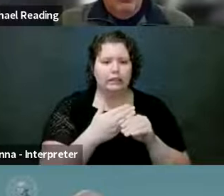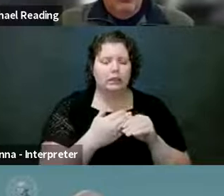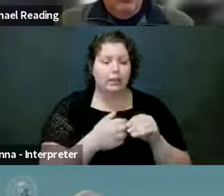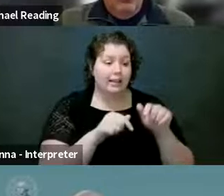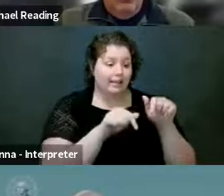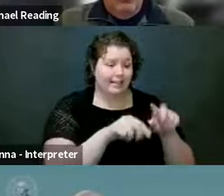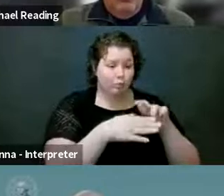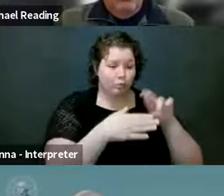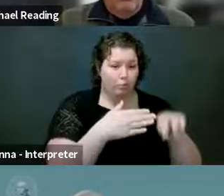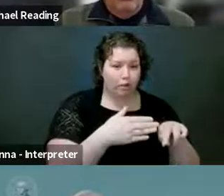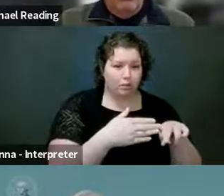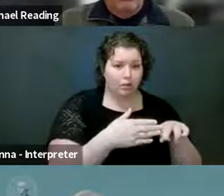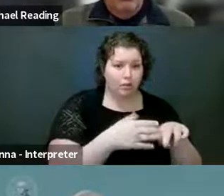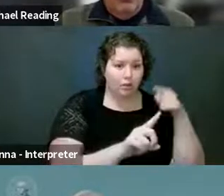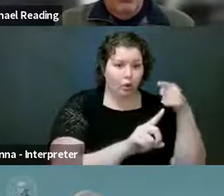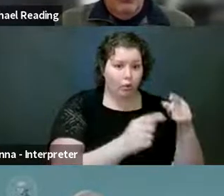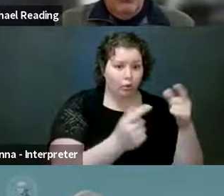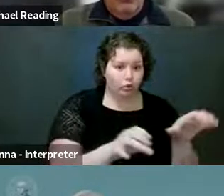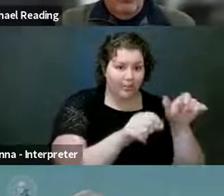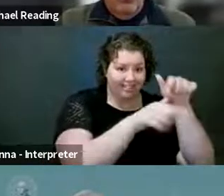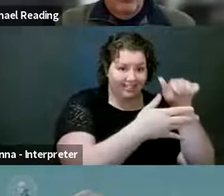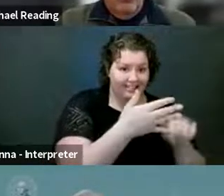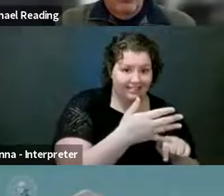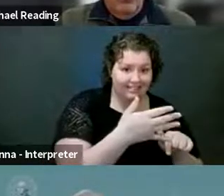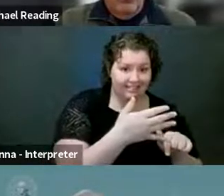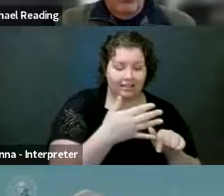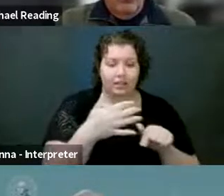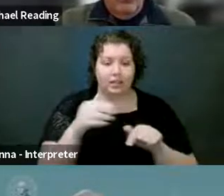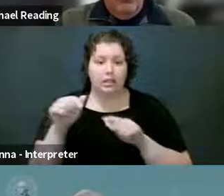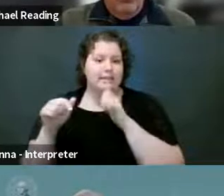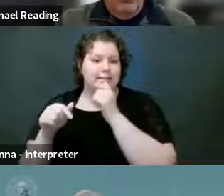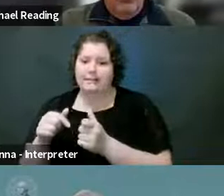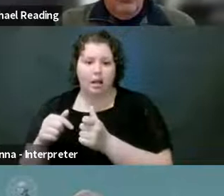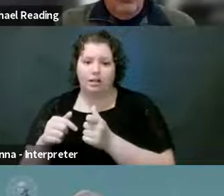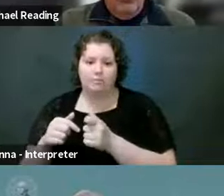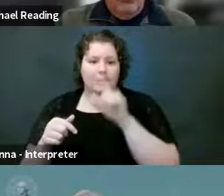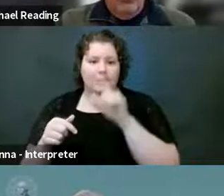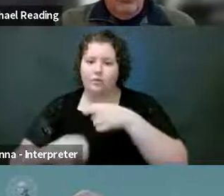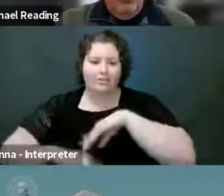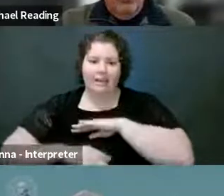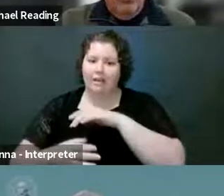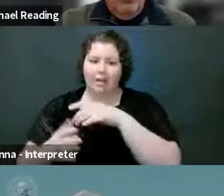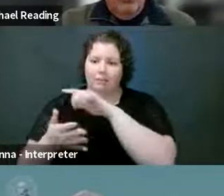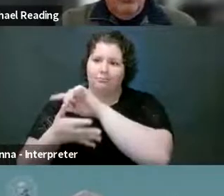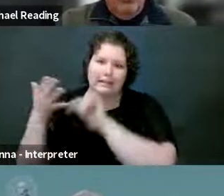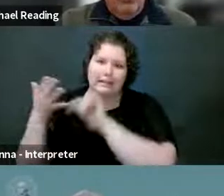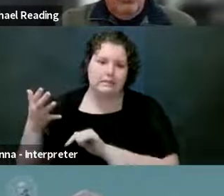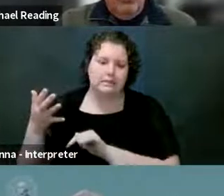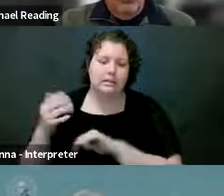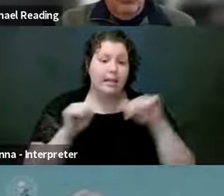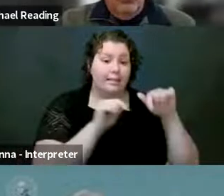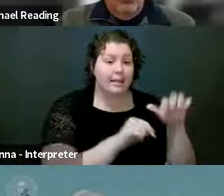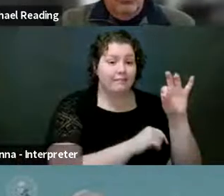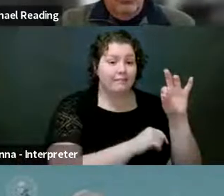really, and I mentioned this in the steering committee last week, that this is a framework and it's a beginning point, and it will not be